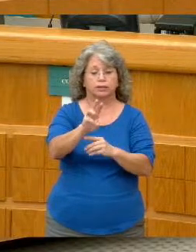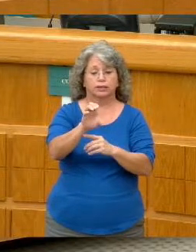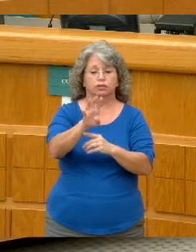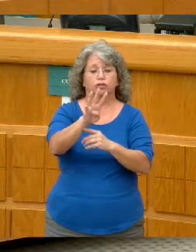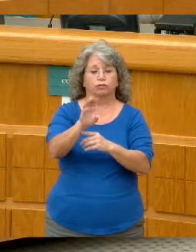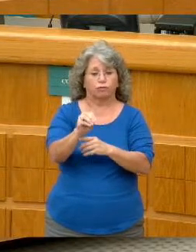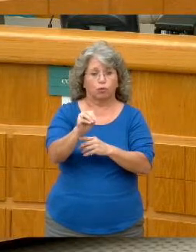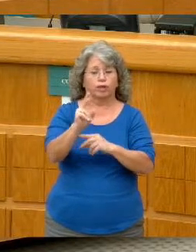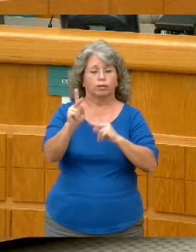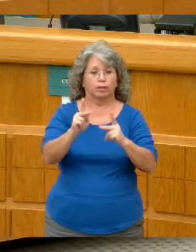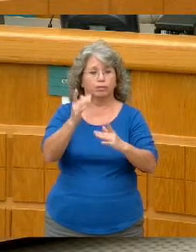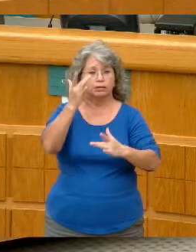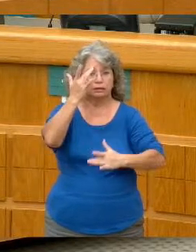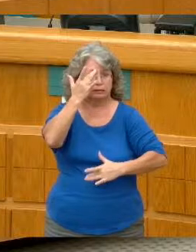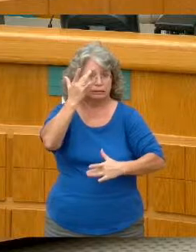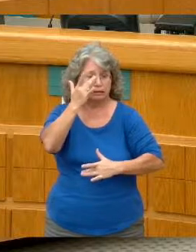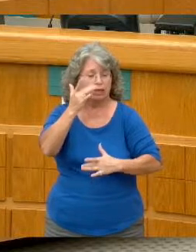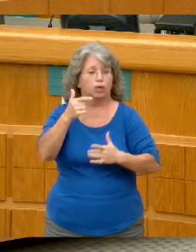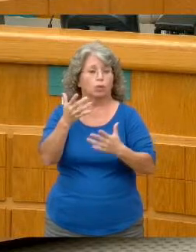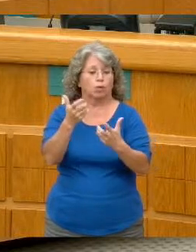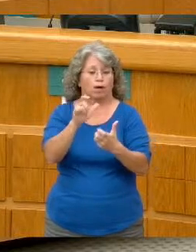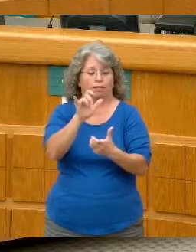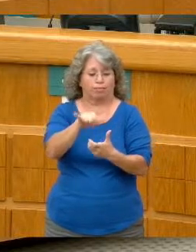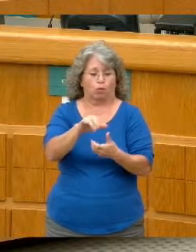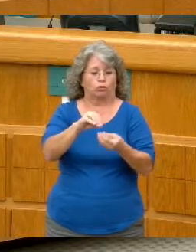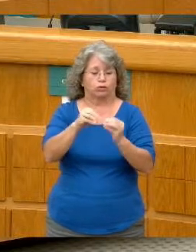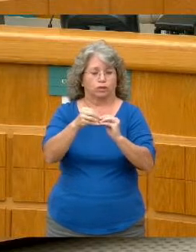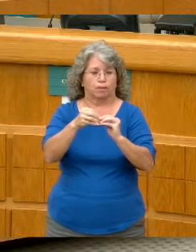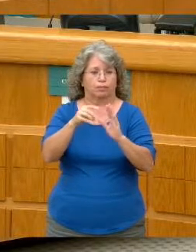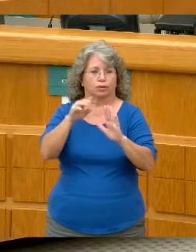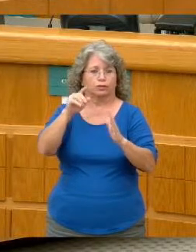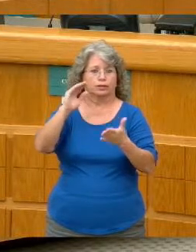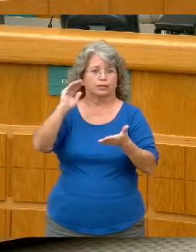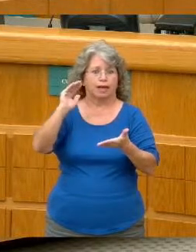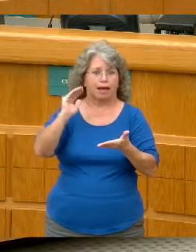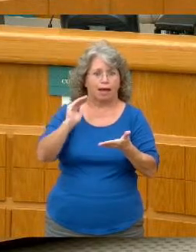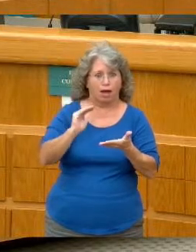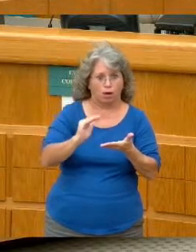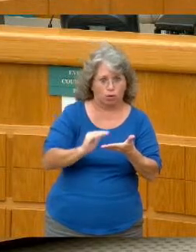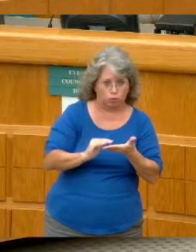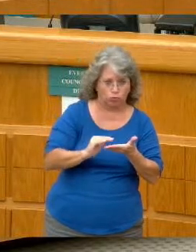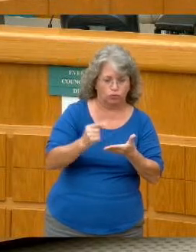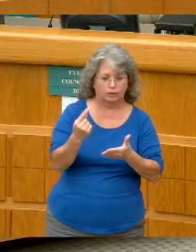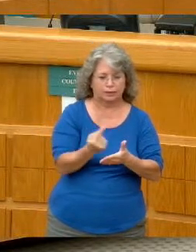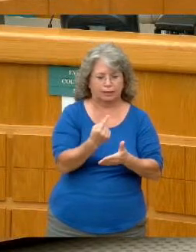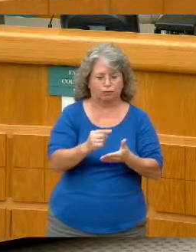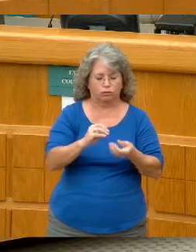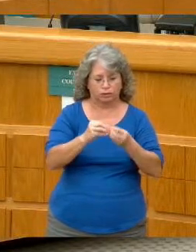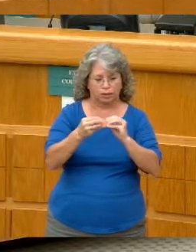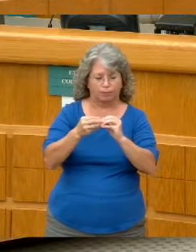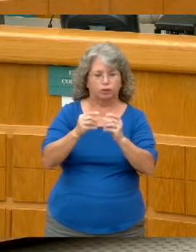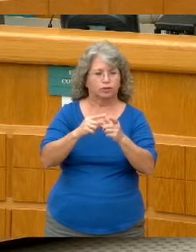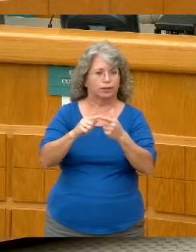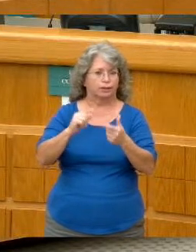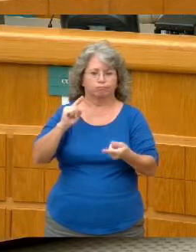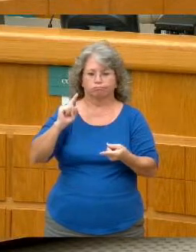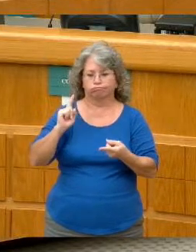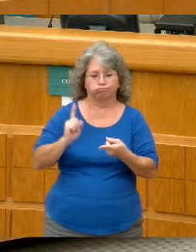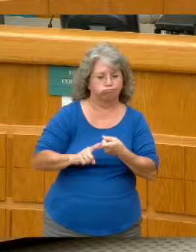the 640 active cases, because we want to get those numbers, you know, way down into the single digits and then into